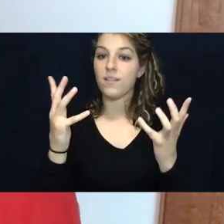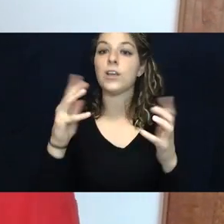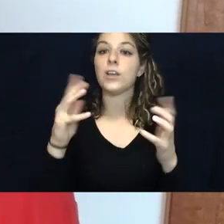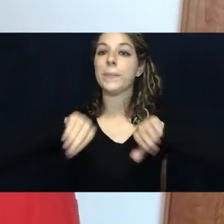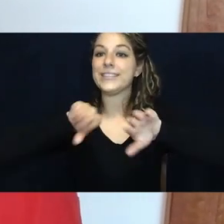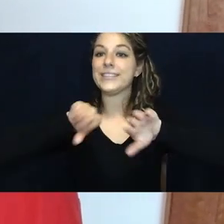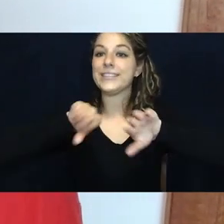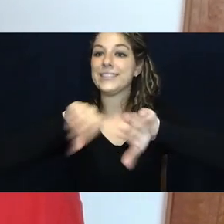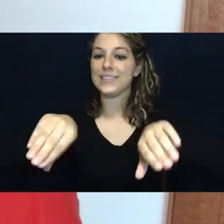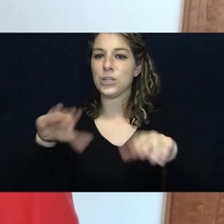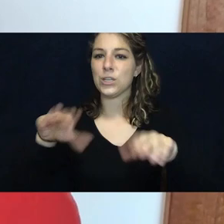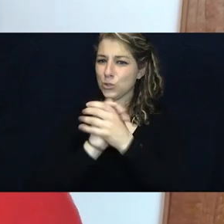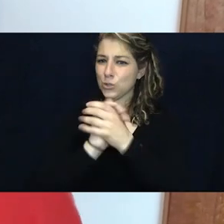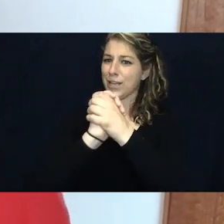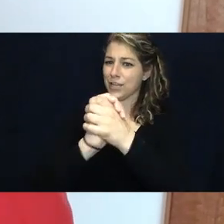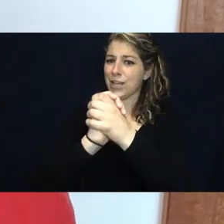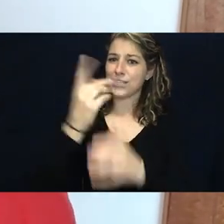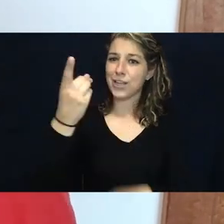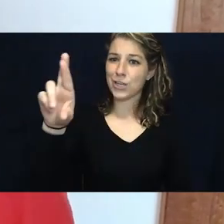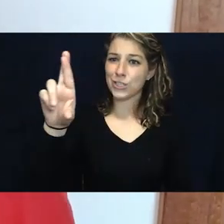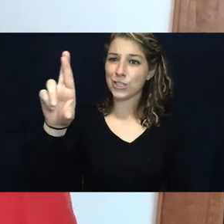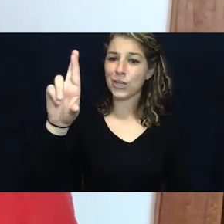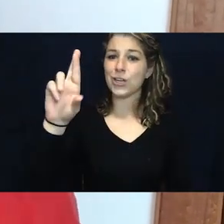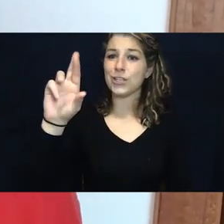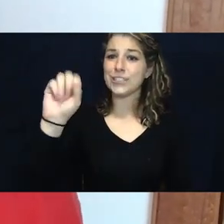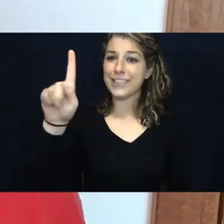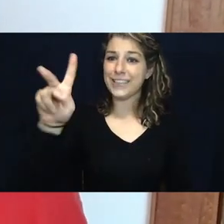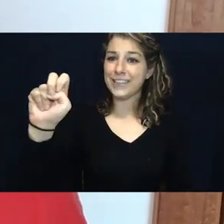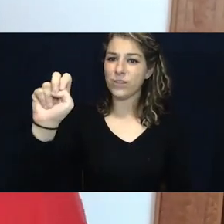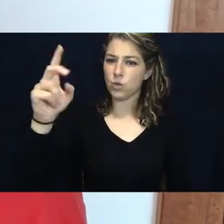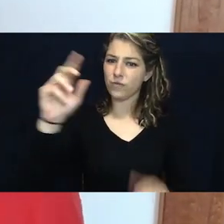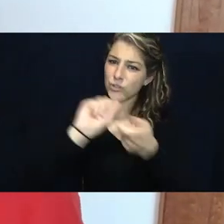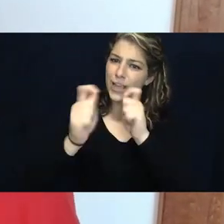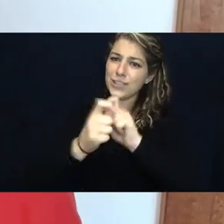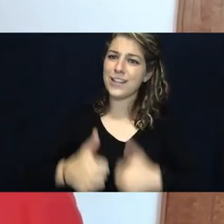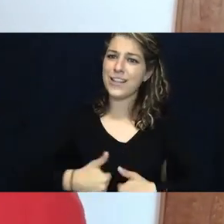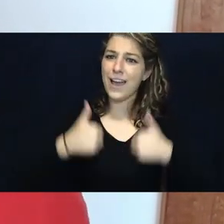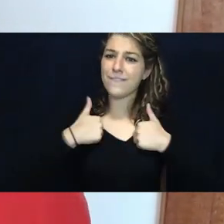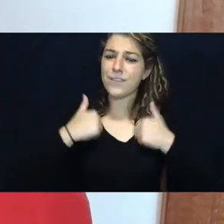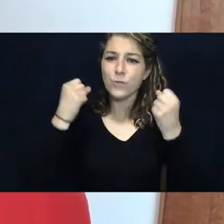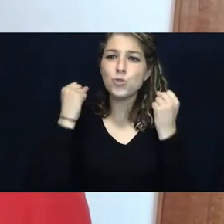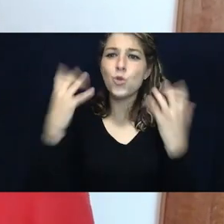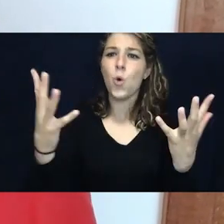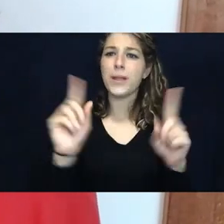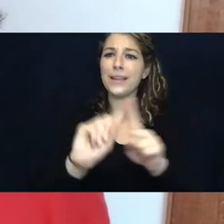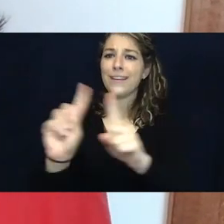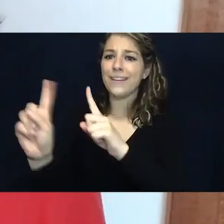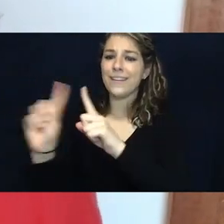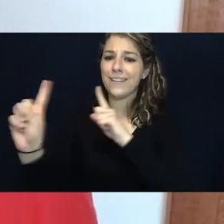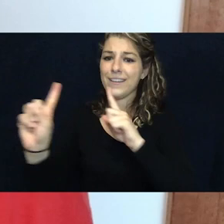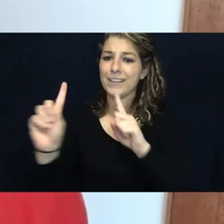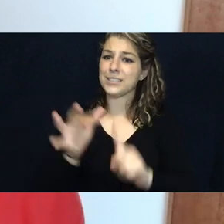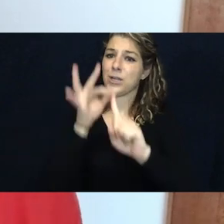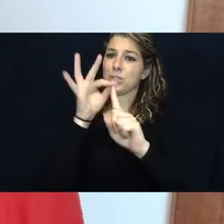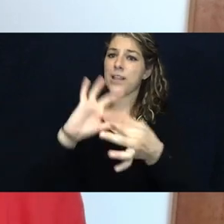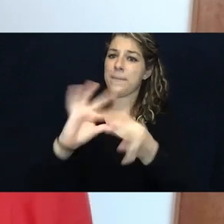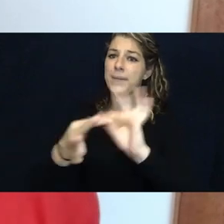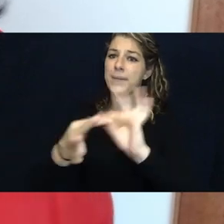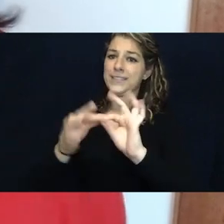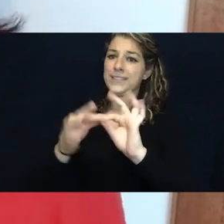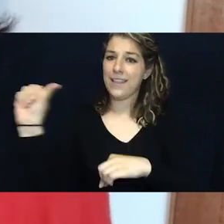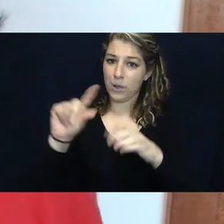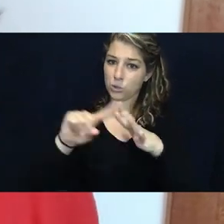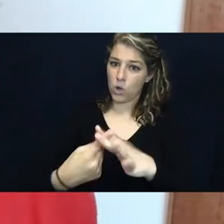long distance swimming. Congratulations, Dr. Perlman. You have changed the lives of so many Special Olympic